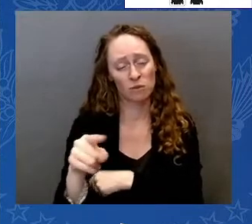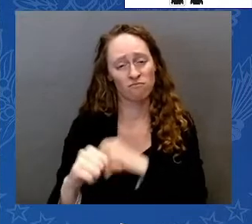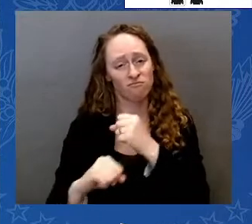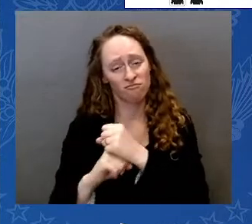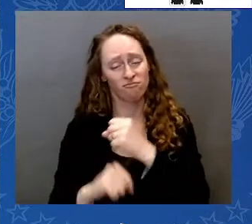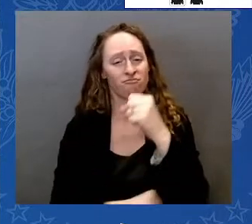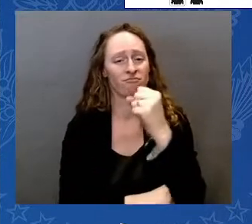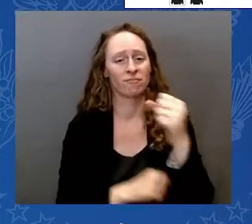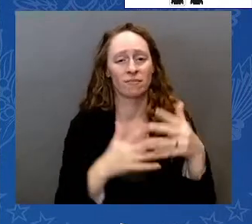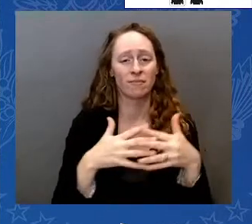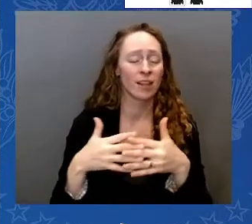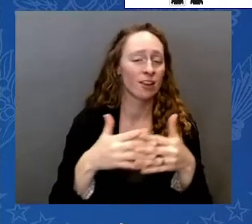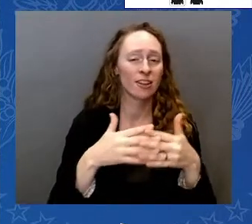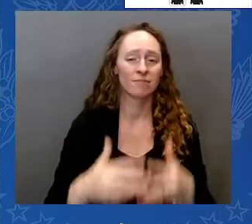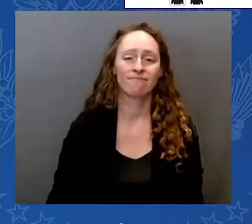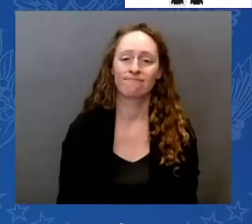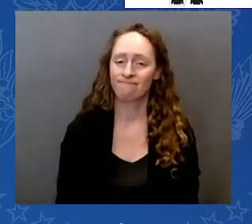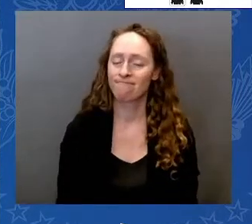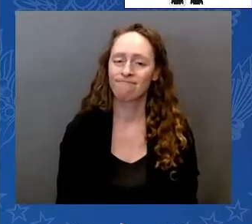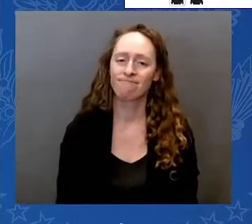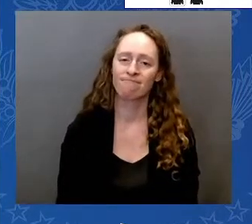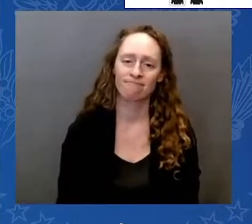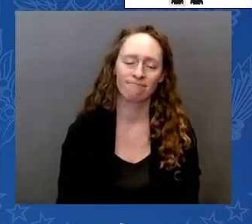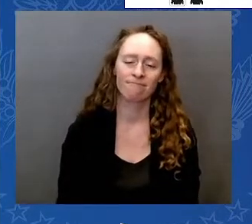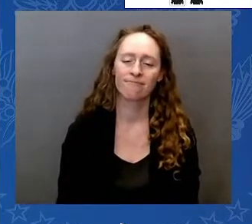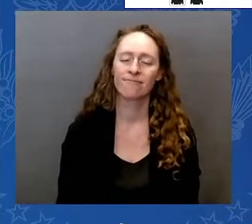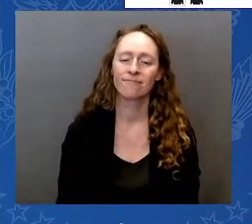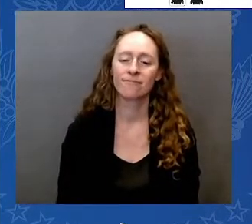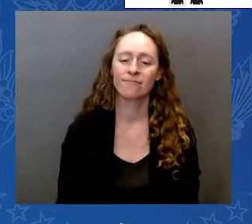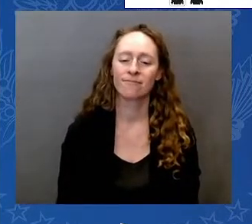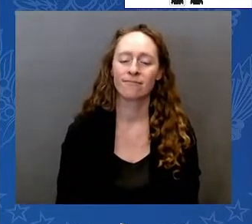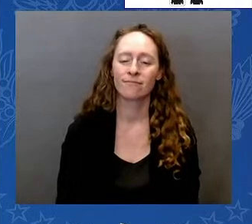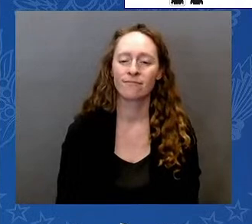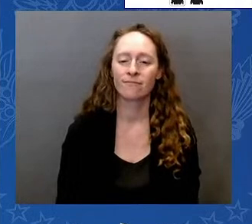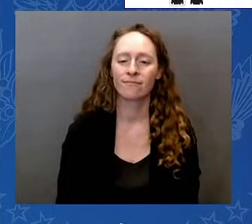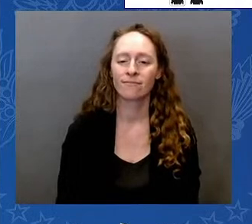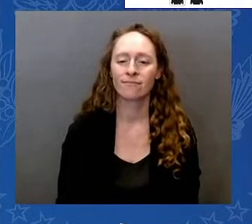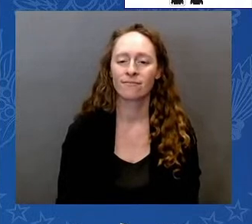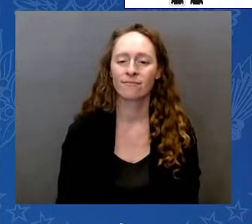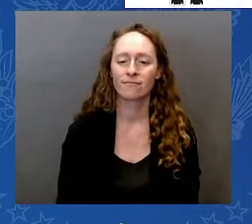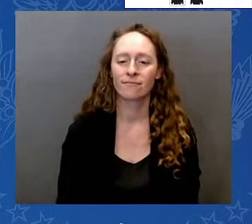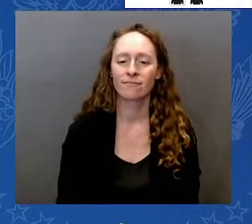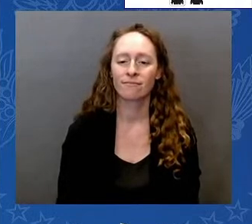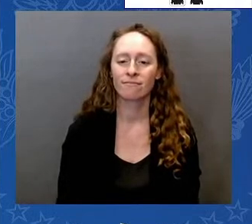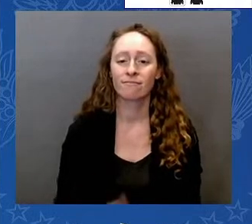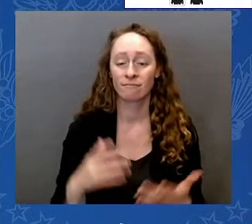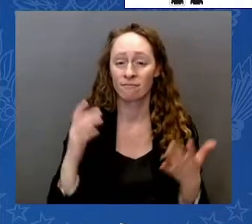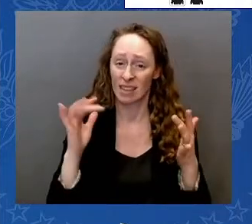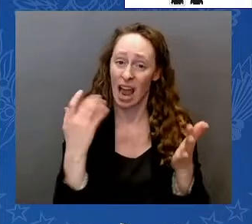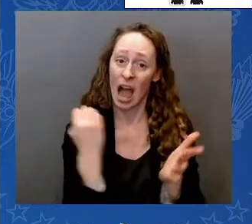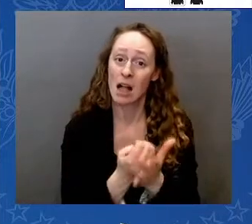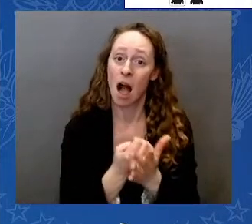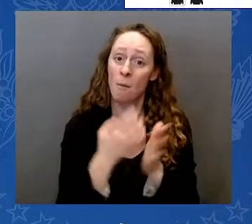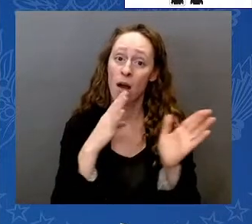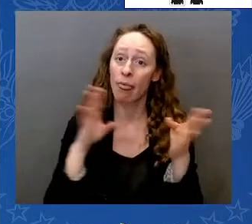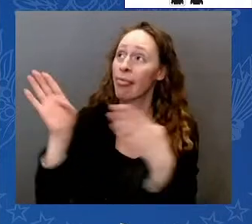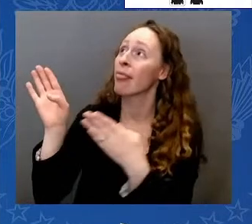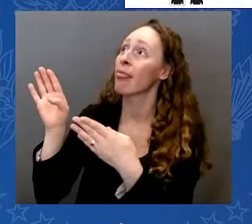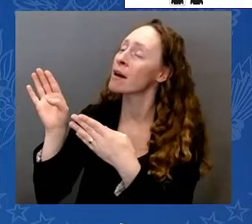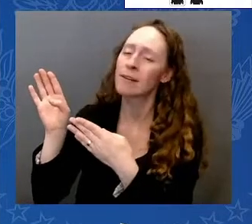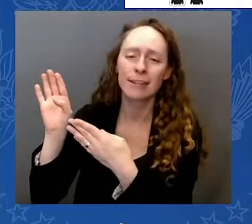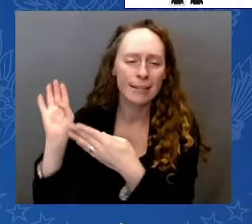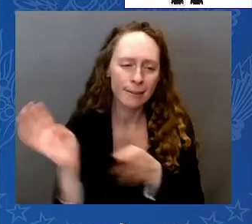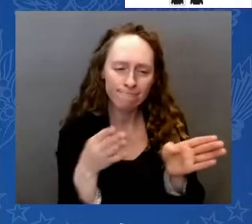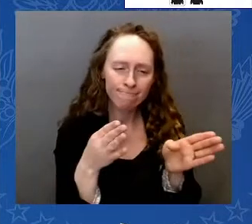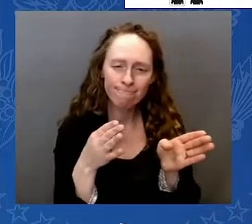And folks, that's who our economy should work for. I'm gonna be pissed if my channel gets deleted because he said that shit. We've faced some of the most